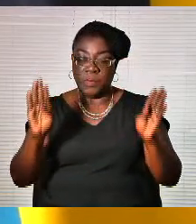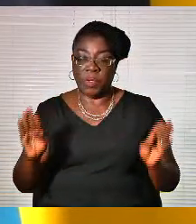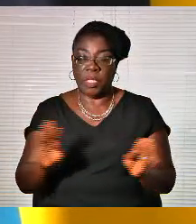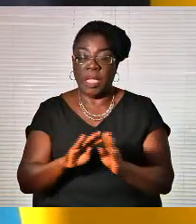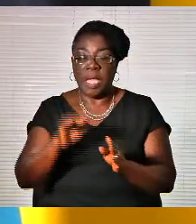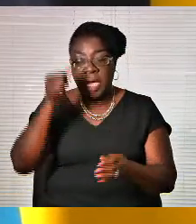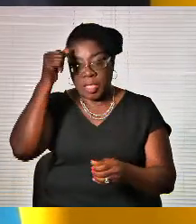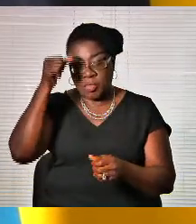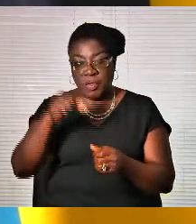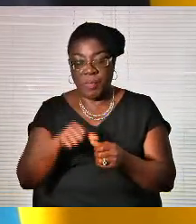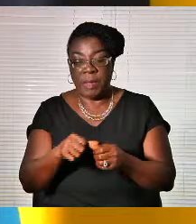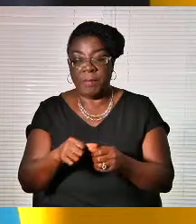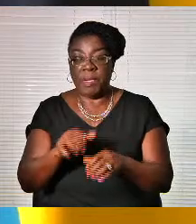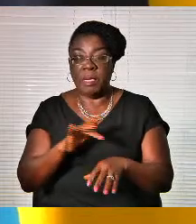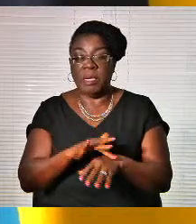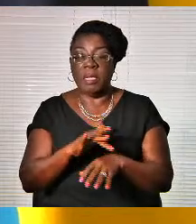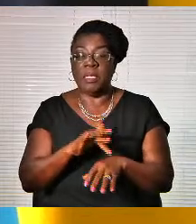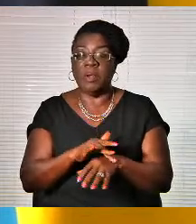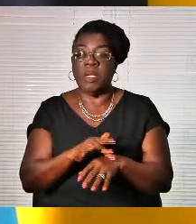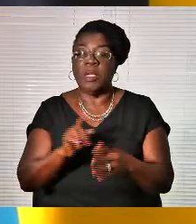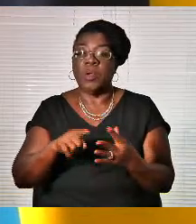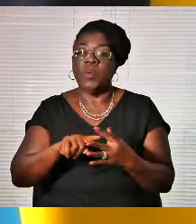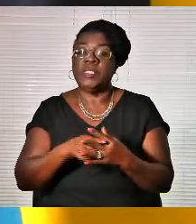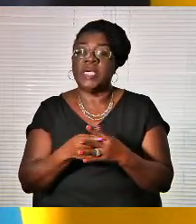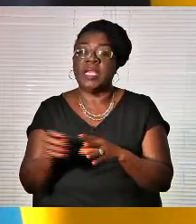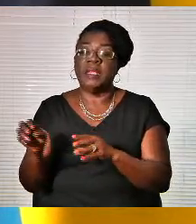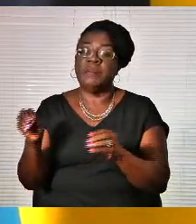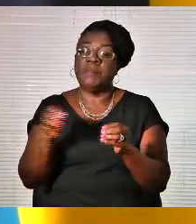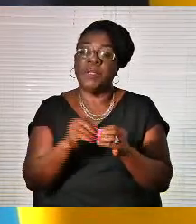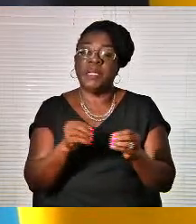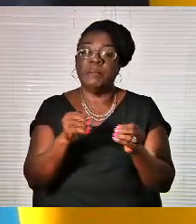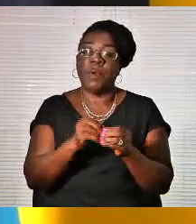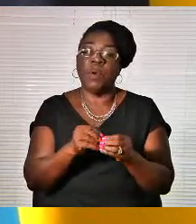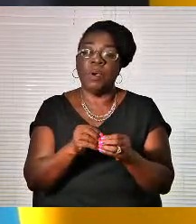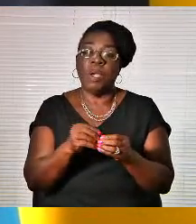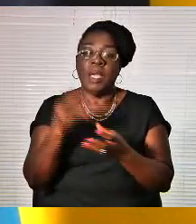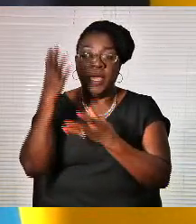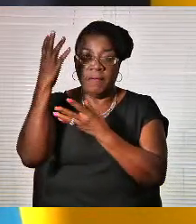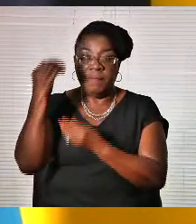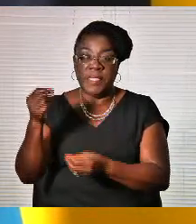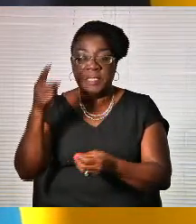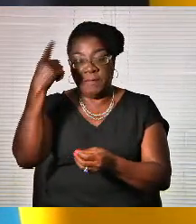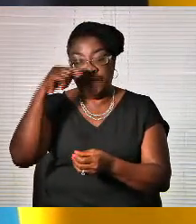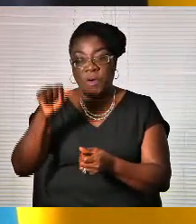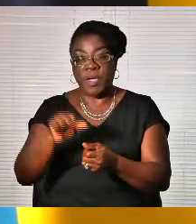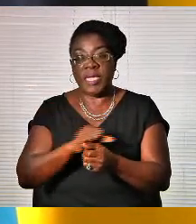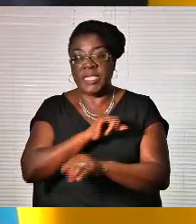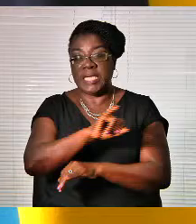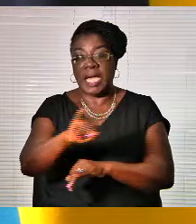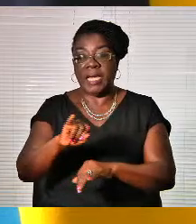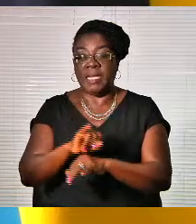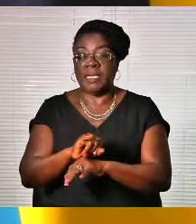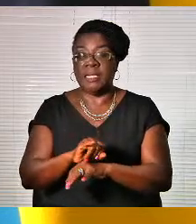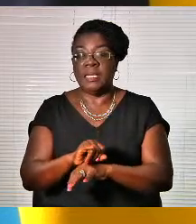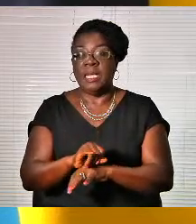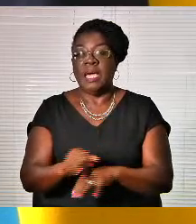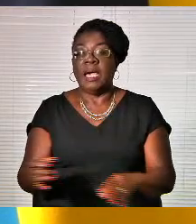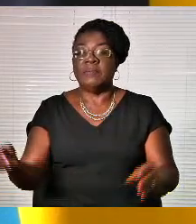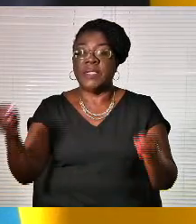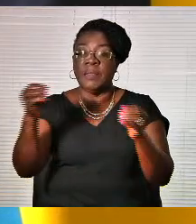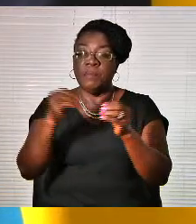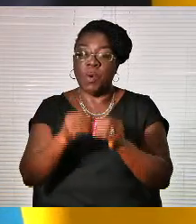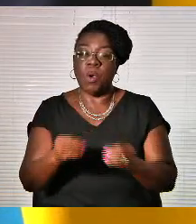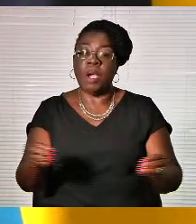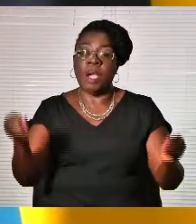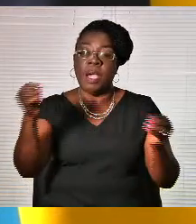early on we started putting more detail for each island, but as we got more and more